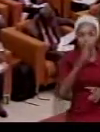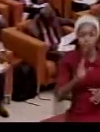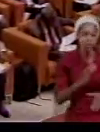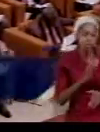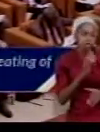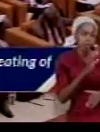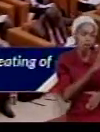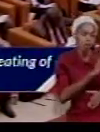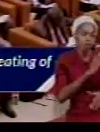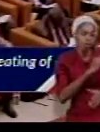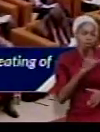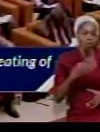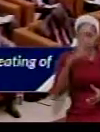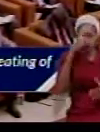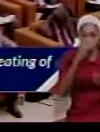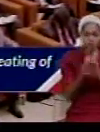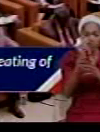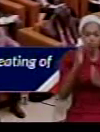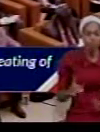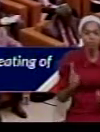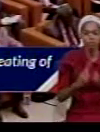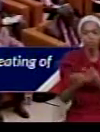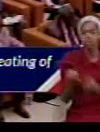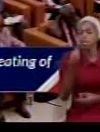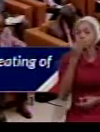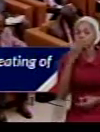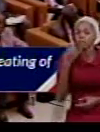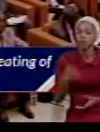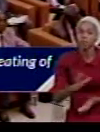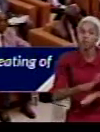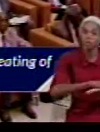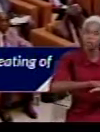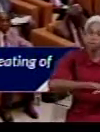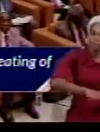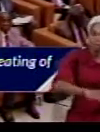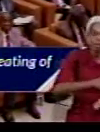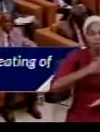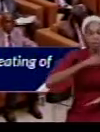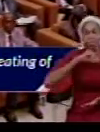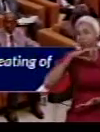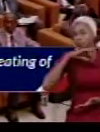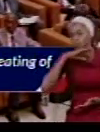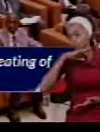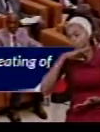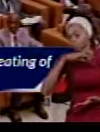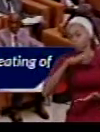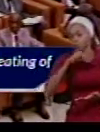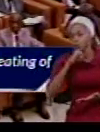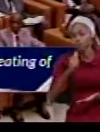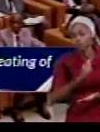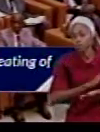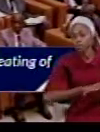eating of clean and unclean animals? Somebody should help us very quickly.